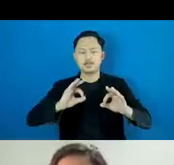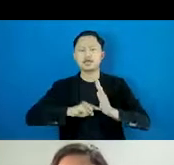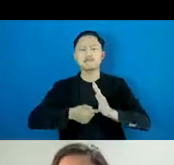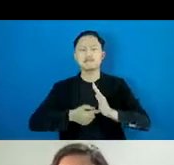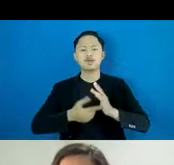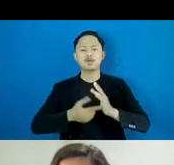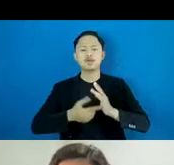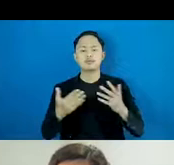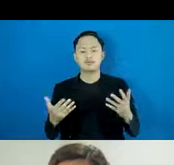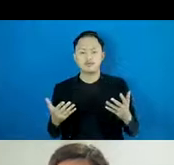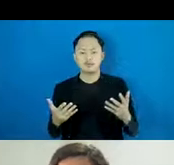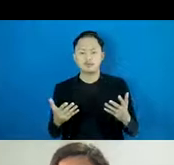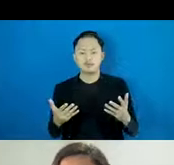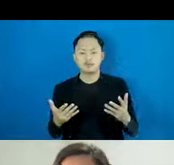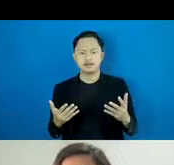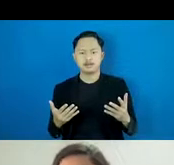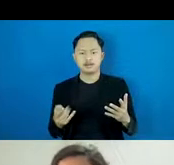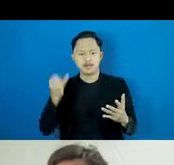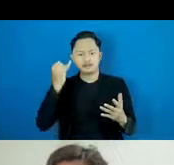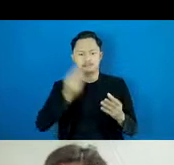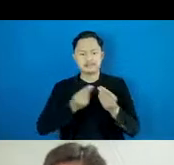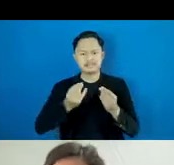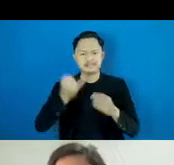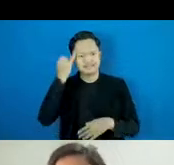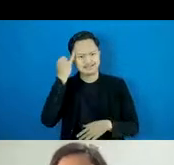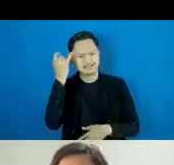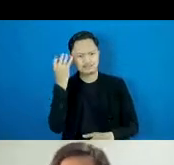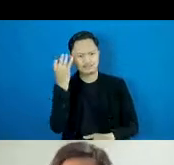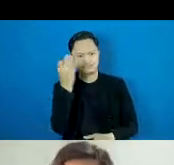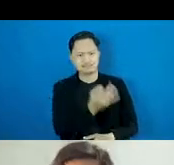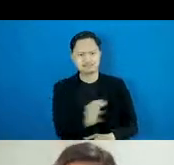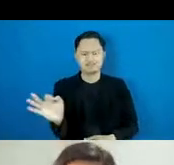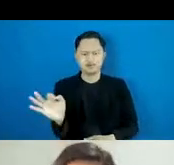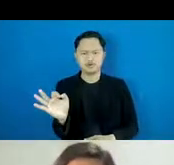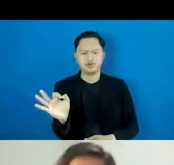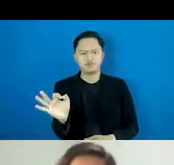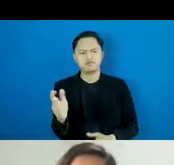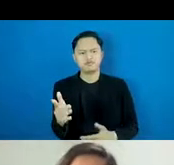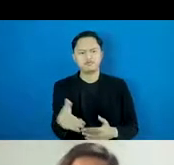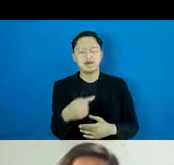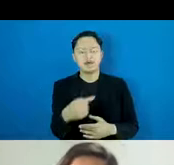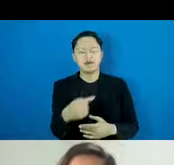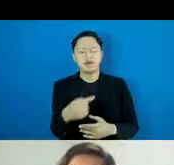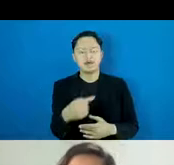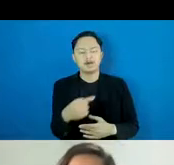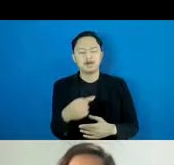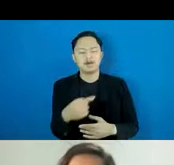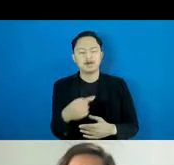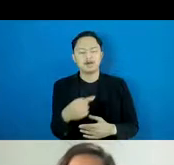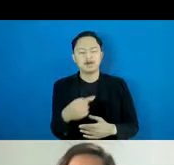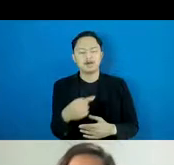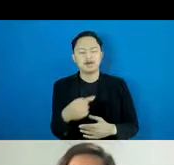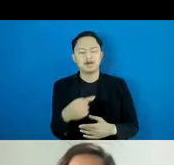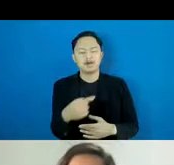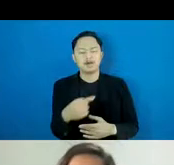it with innovative business models for e-bus deployments, which I'm going to explain. First, we need